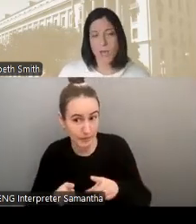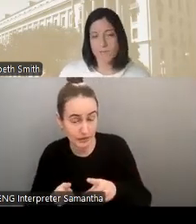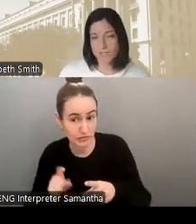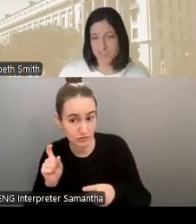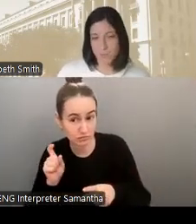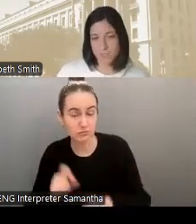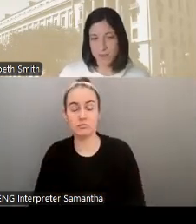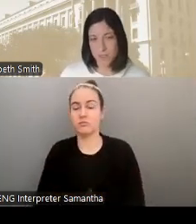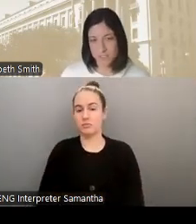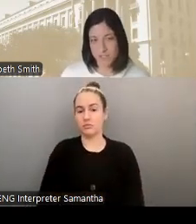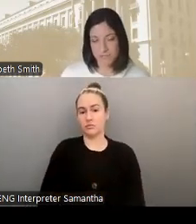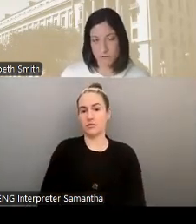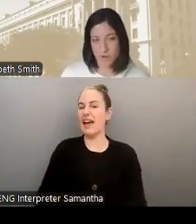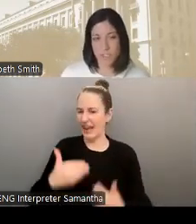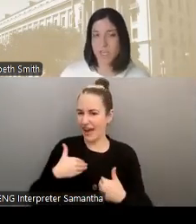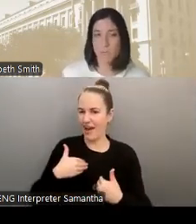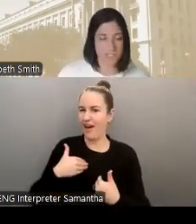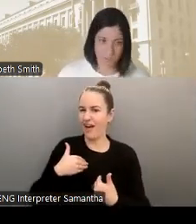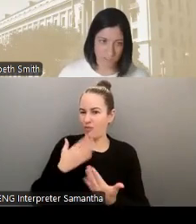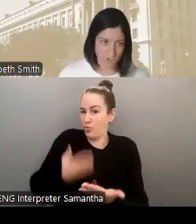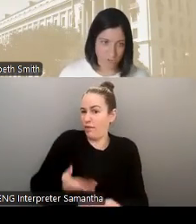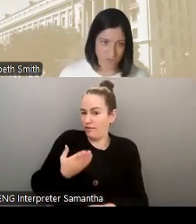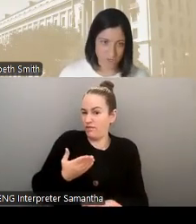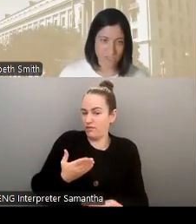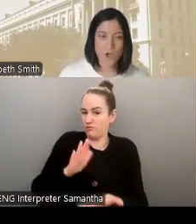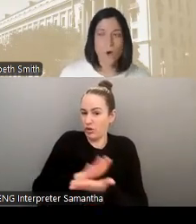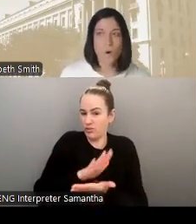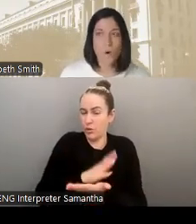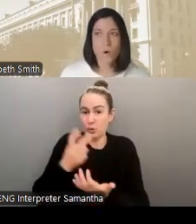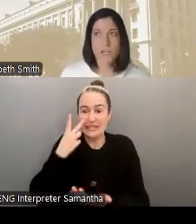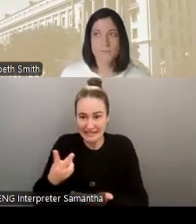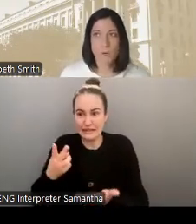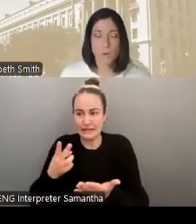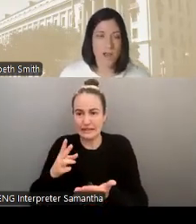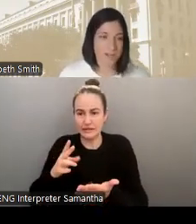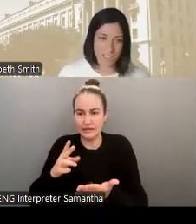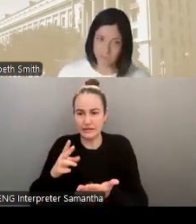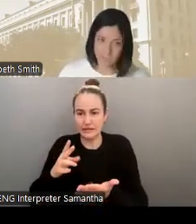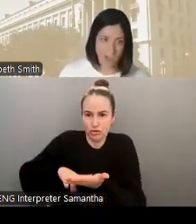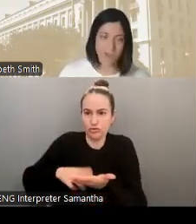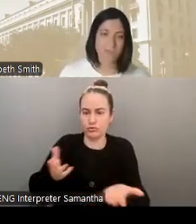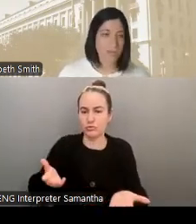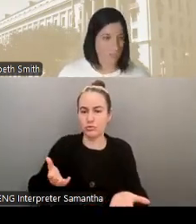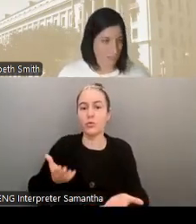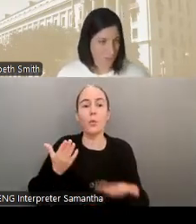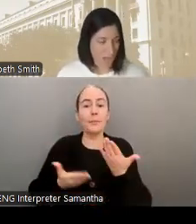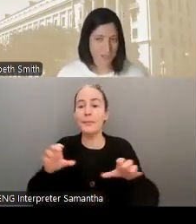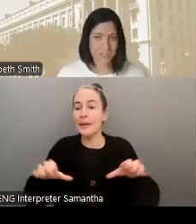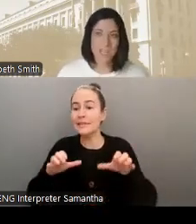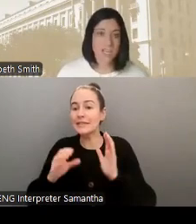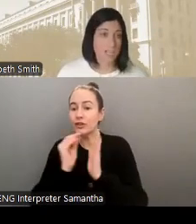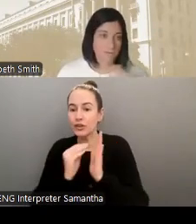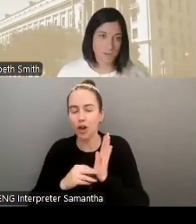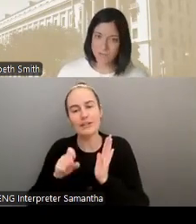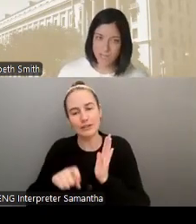do you have that supporting documentation for us? So can we see those signature pages? Or if you require an activity log, can we see those